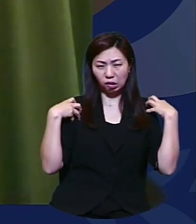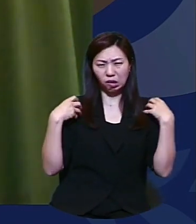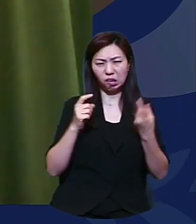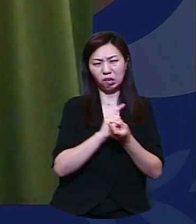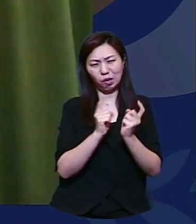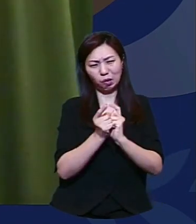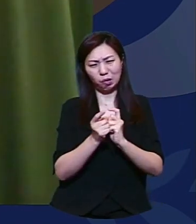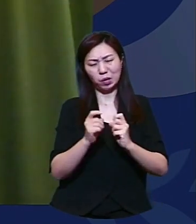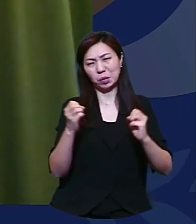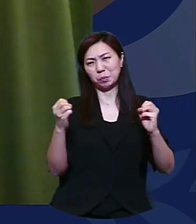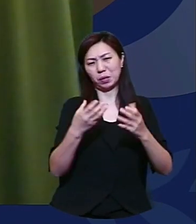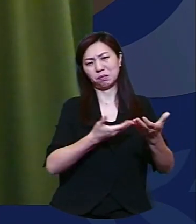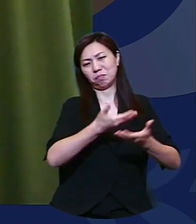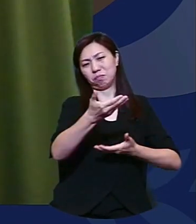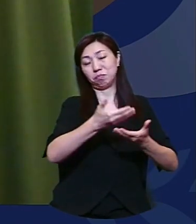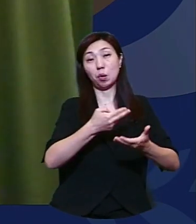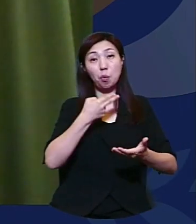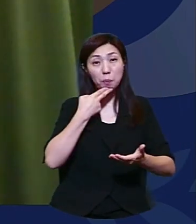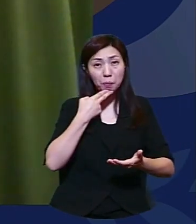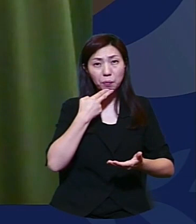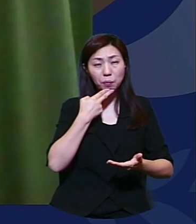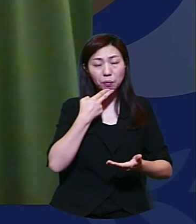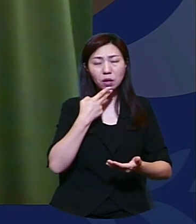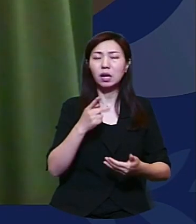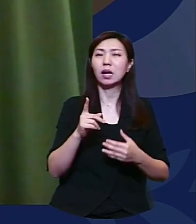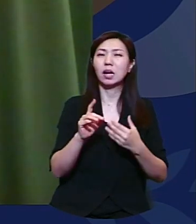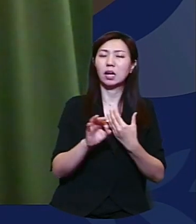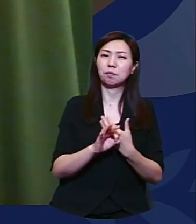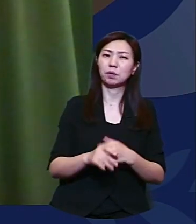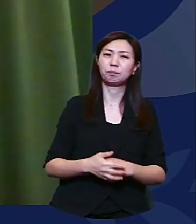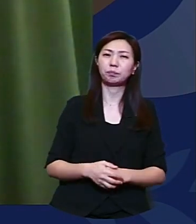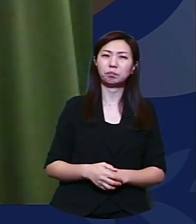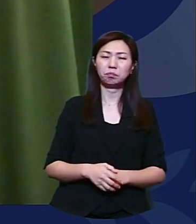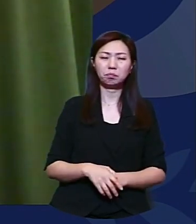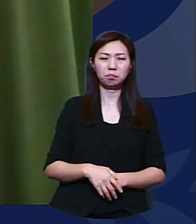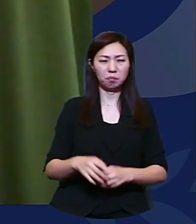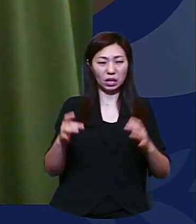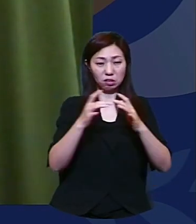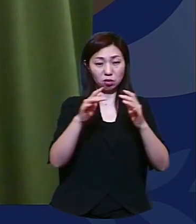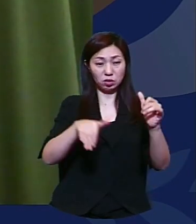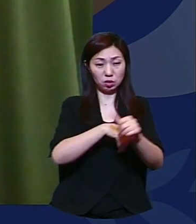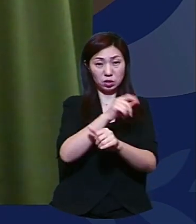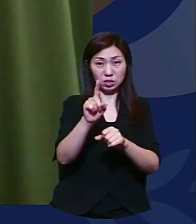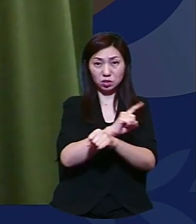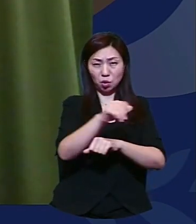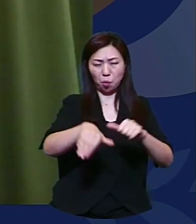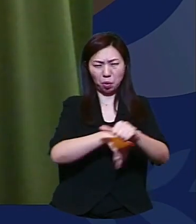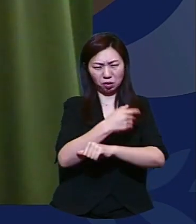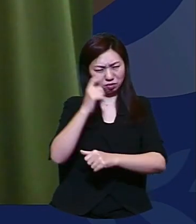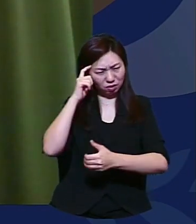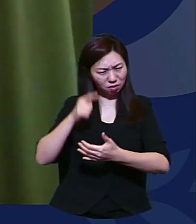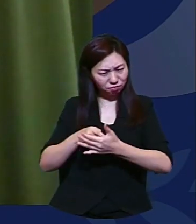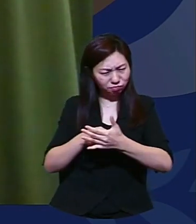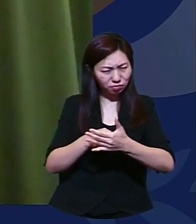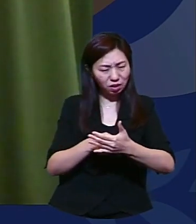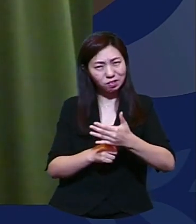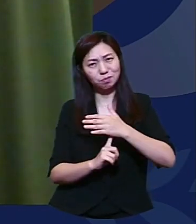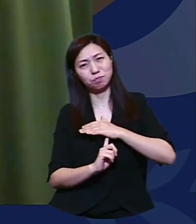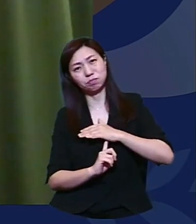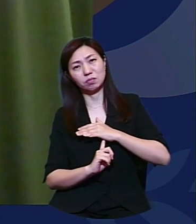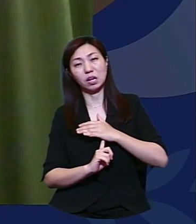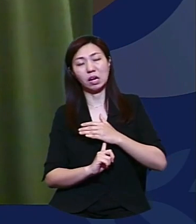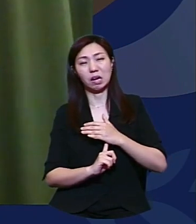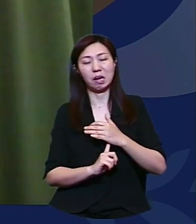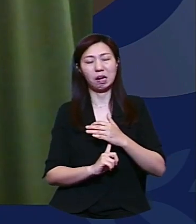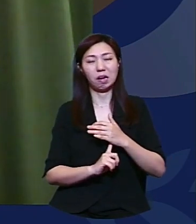being passed around in thumb drives. But the political will, I think, does have to come from the bottom up